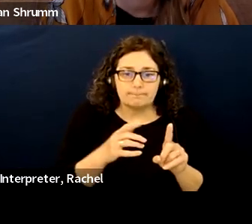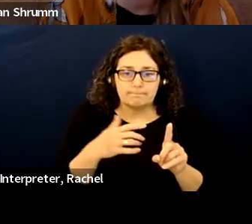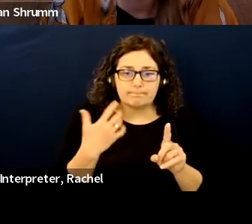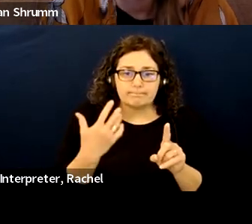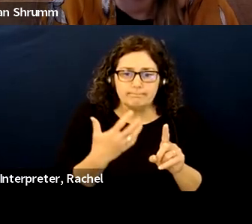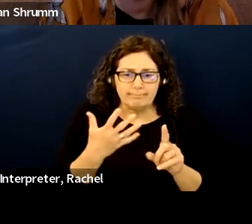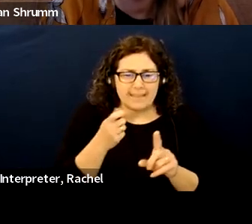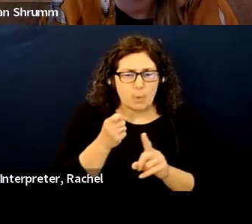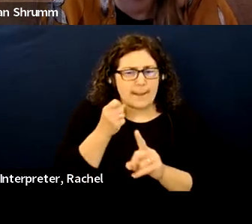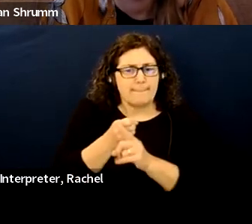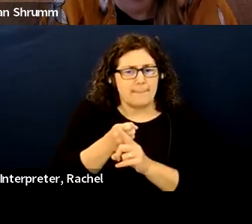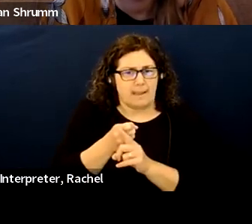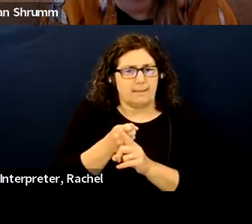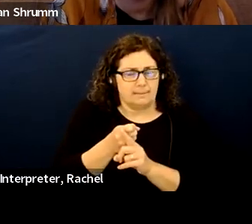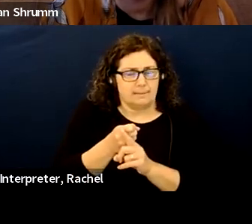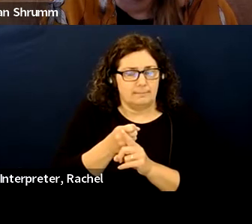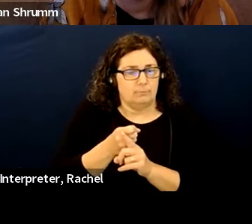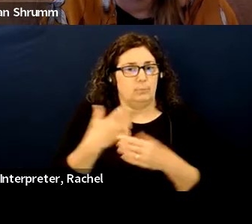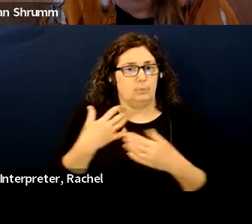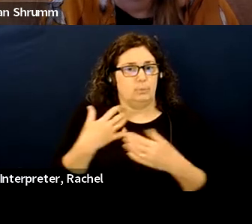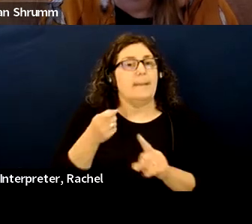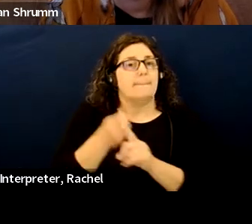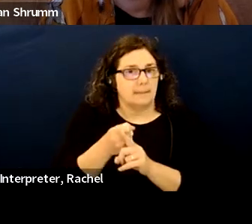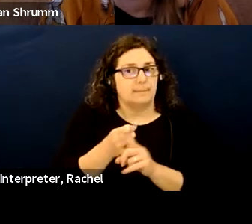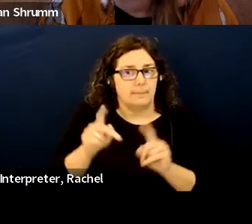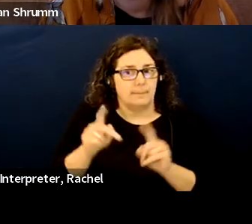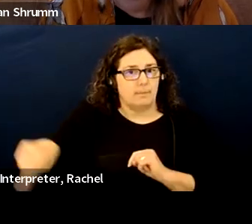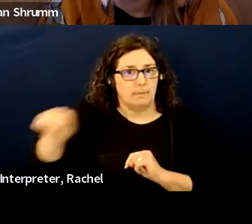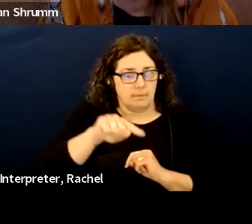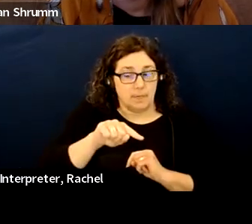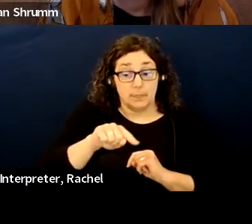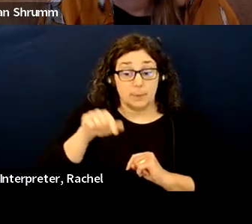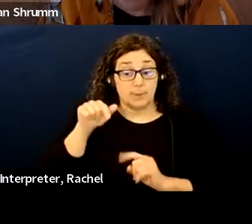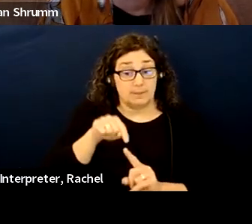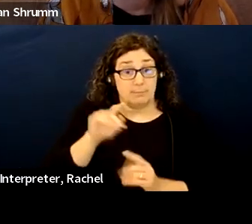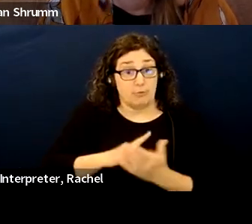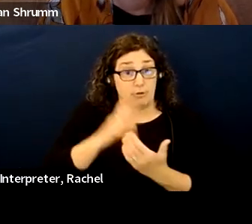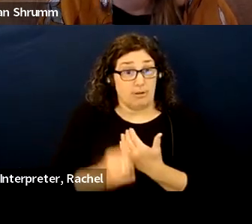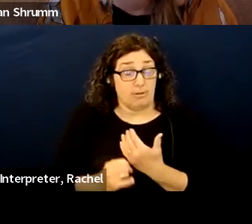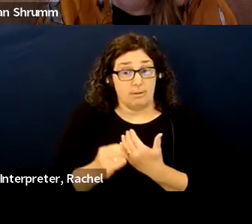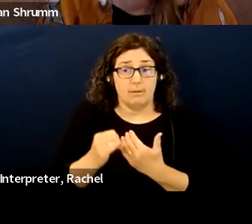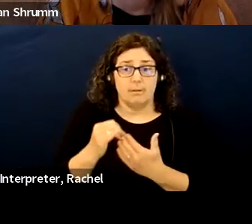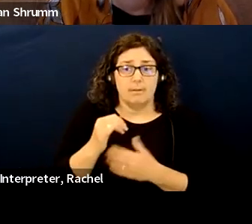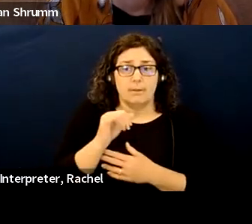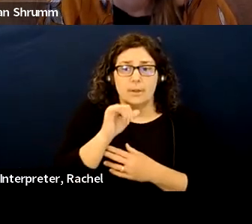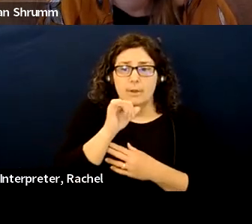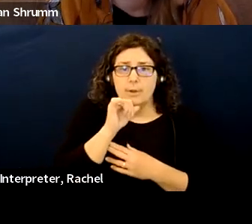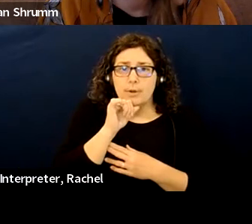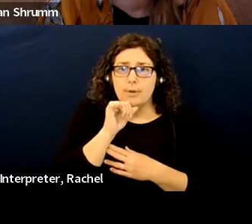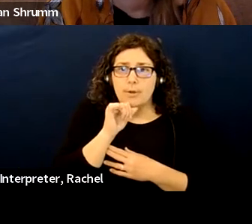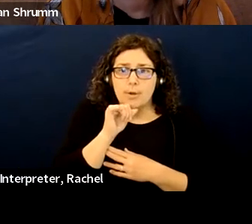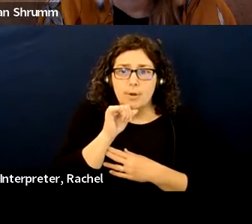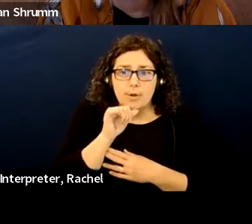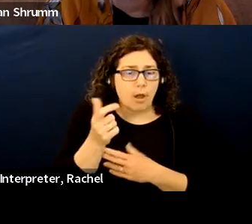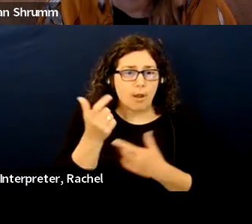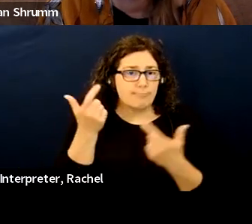are impacting people in a big way. With this project, it's not so much this